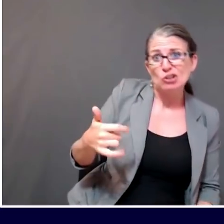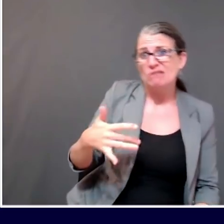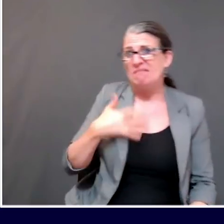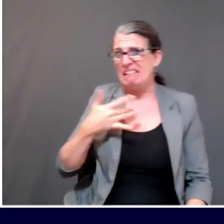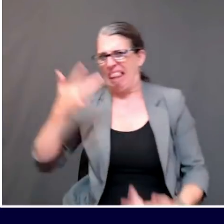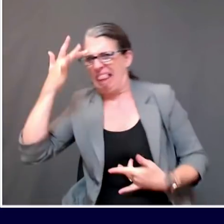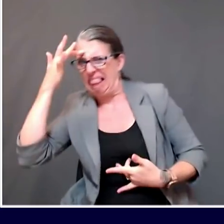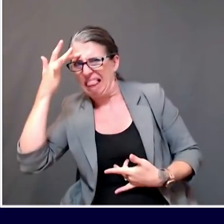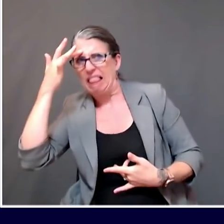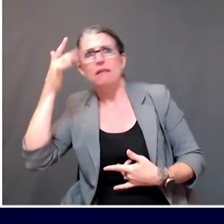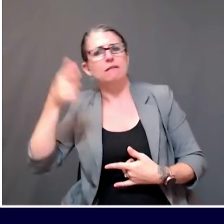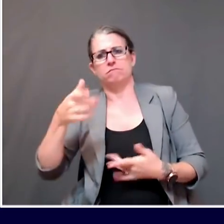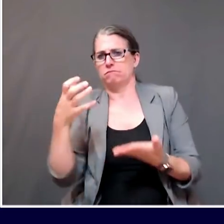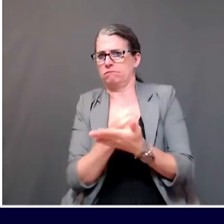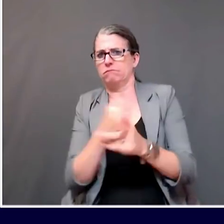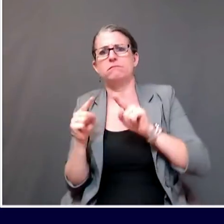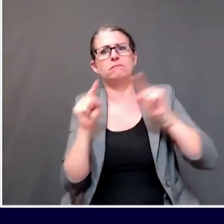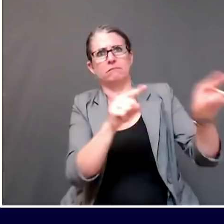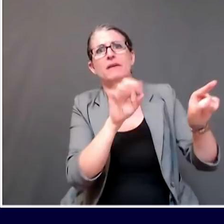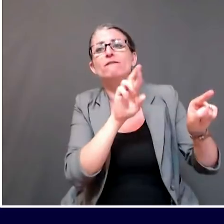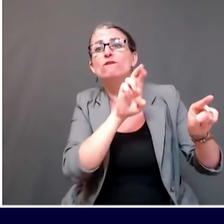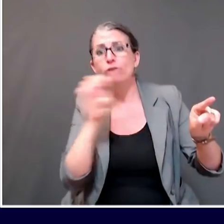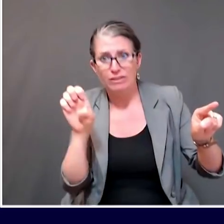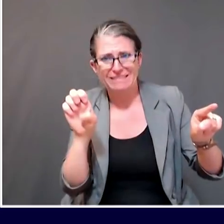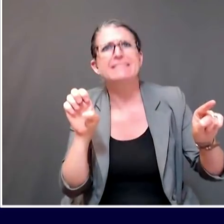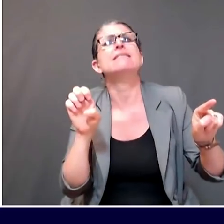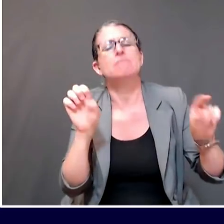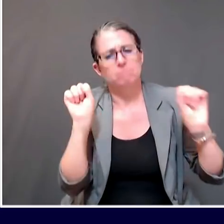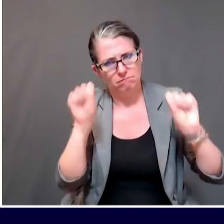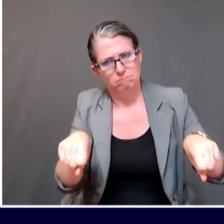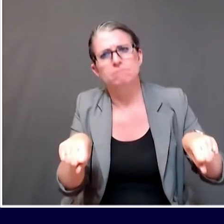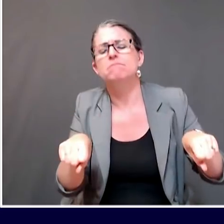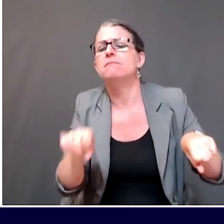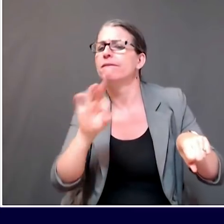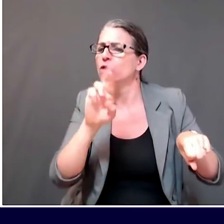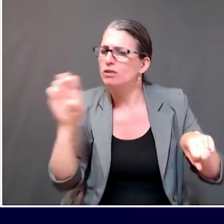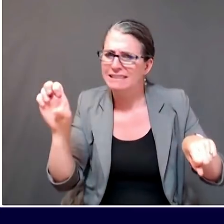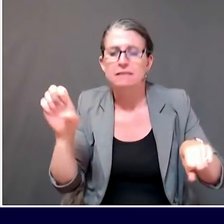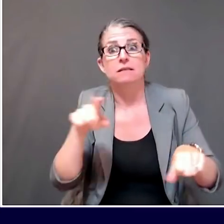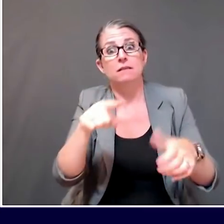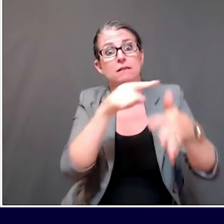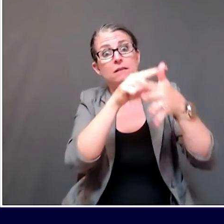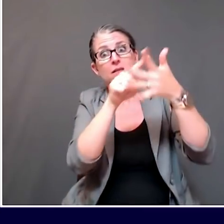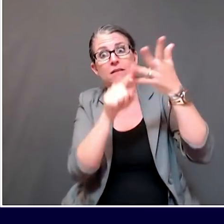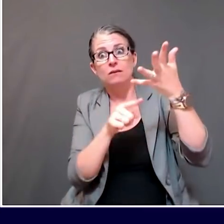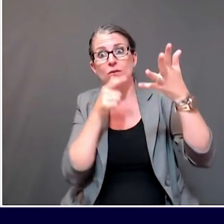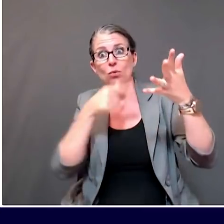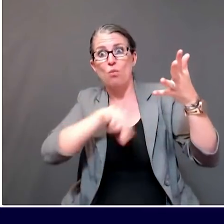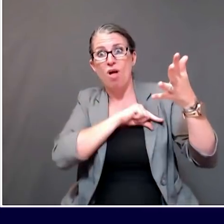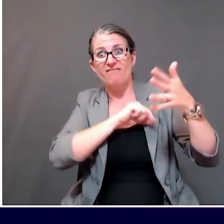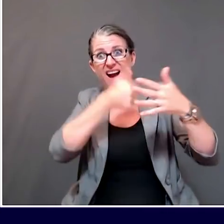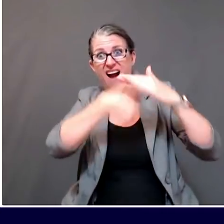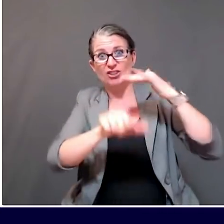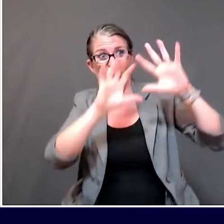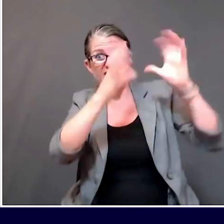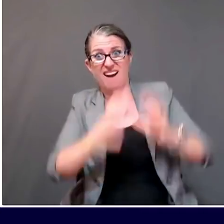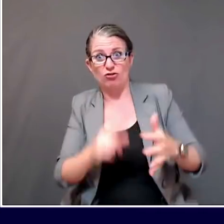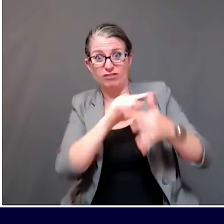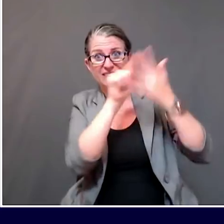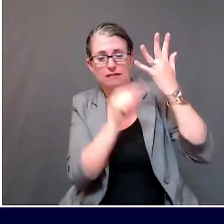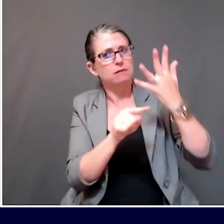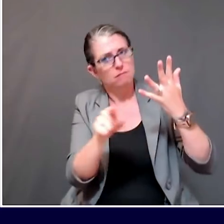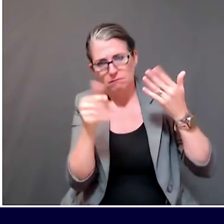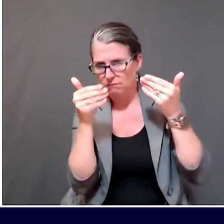sites operate under several models, including drive-up, drive-through, mobile, and office settings.